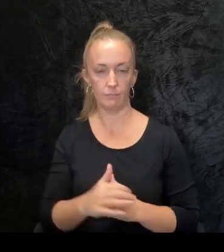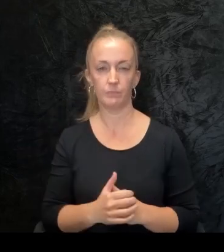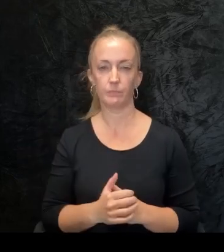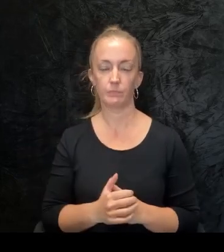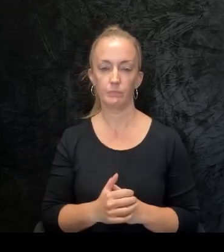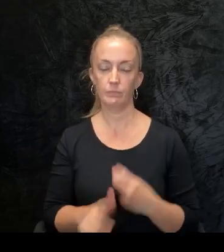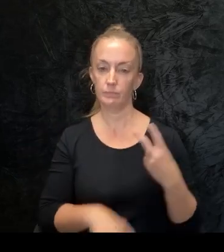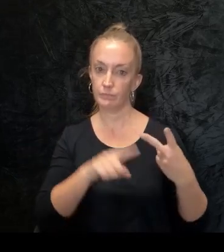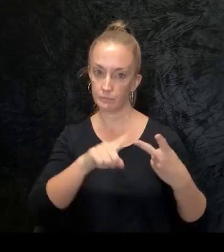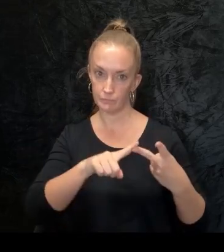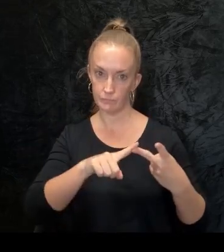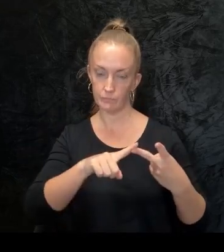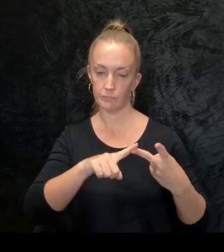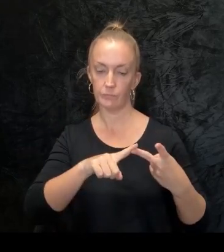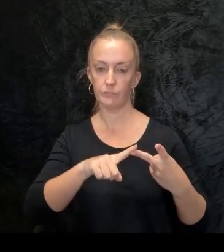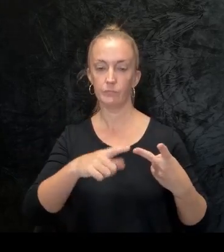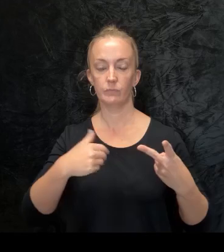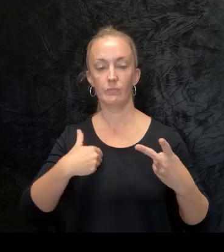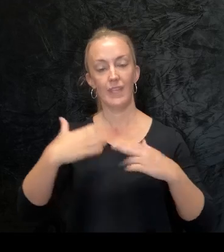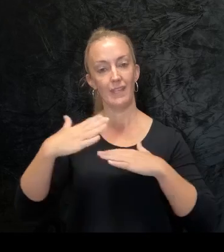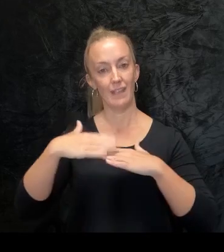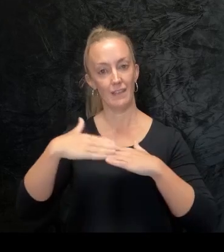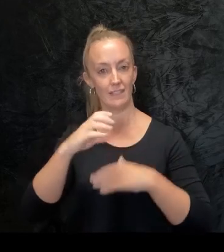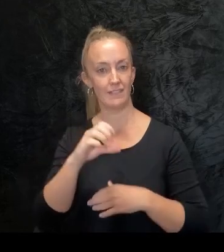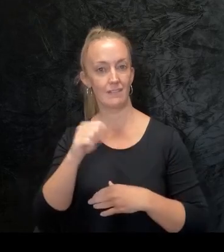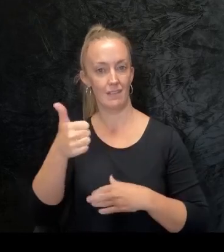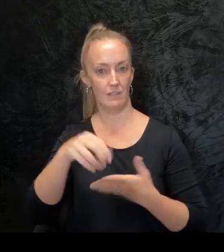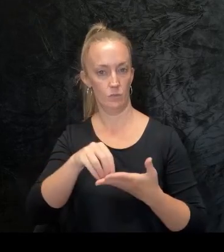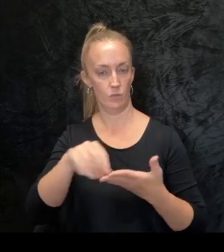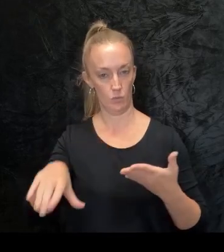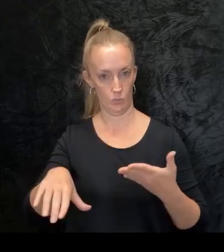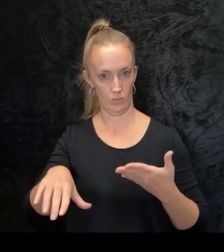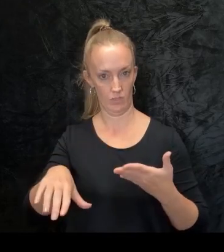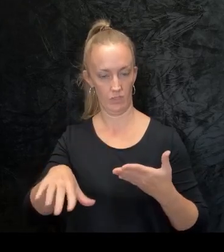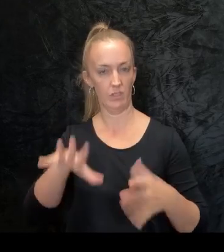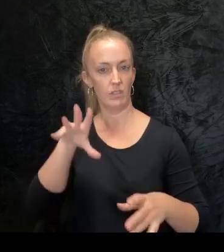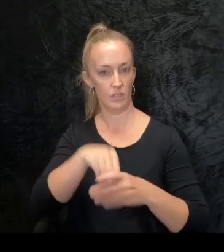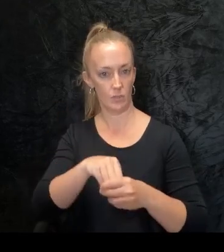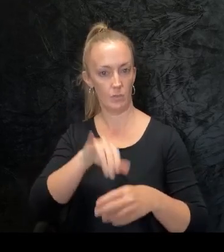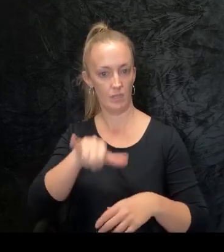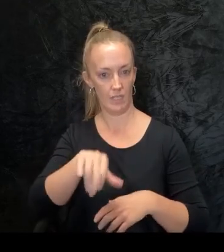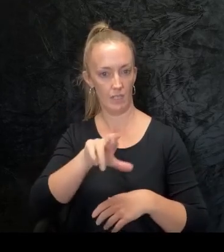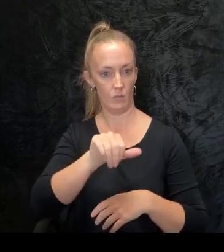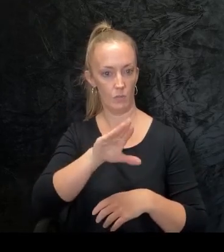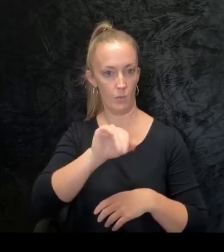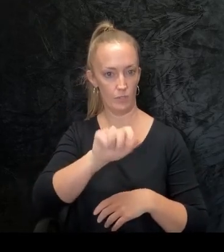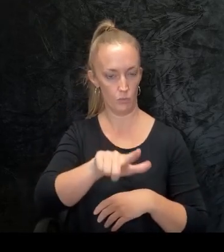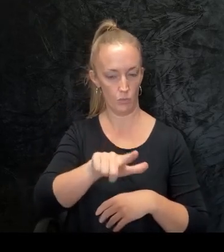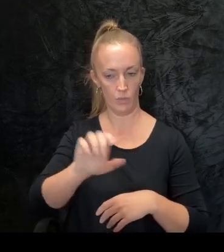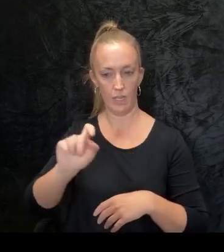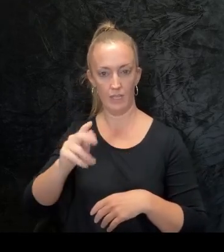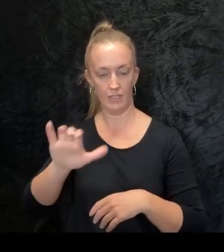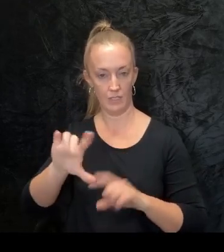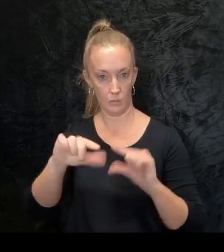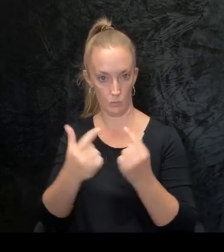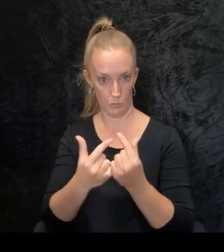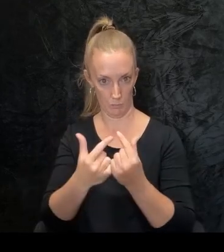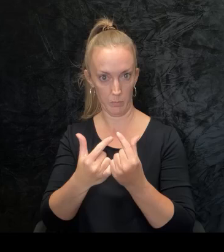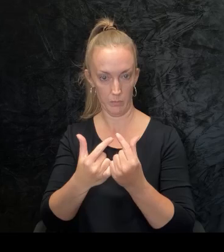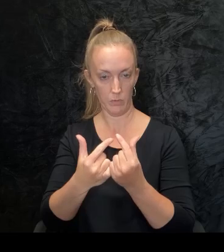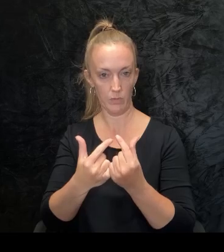2. There were at least 10 students in the racial and ethnic group being examined who